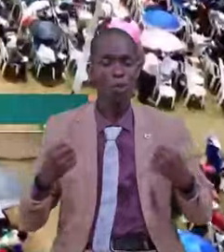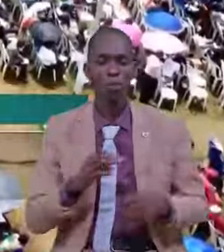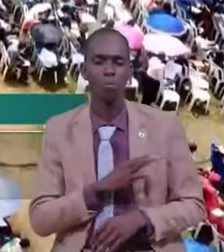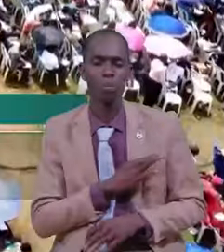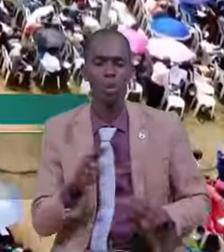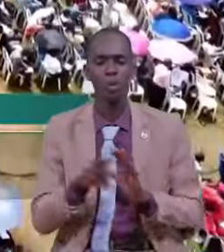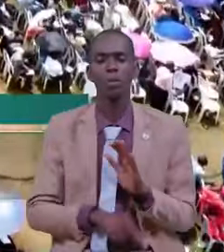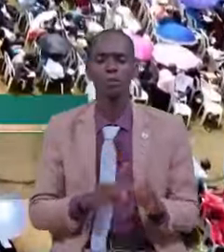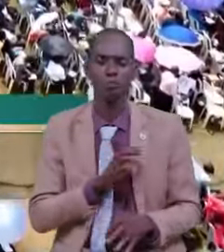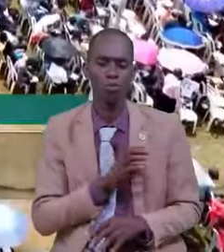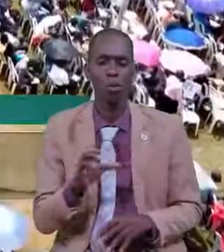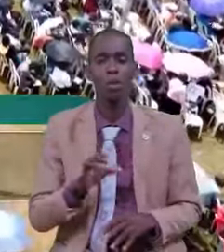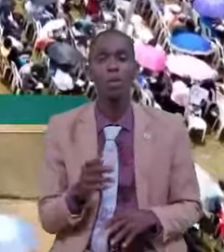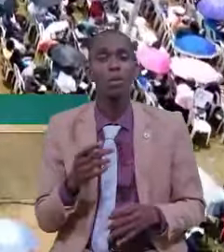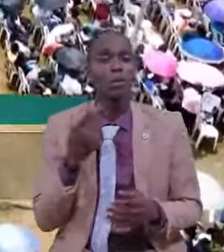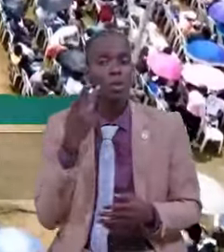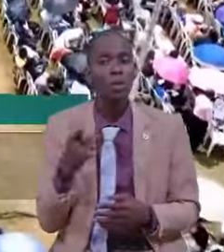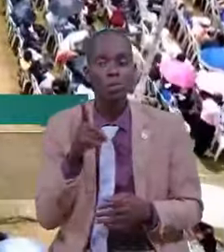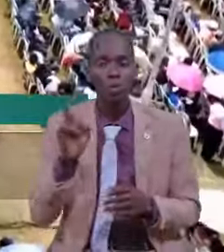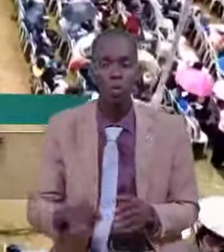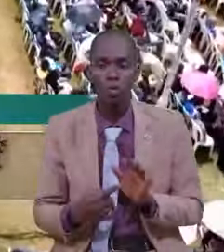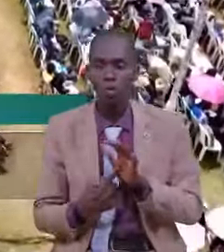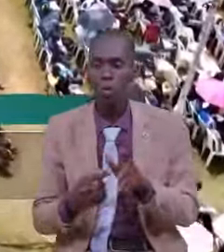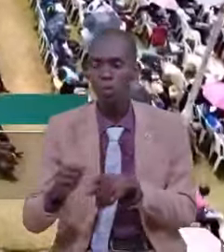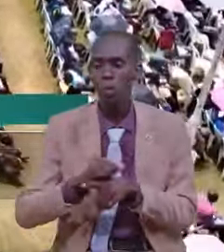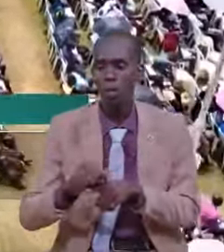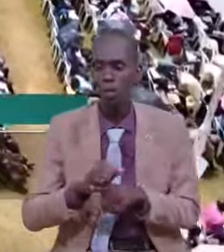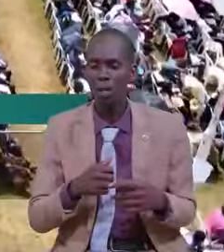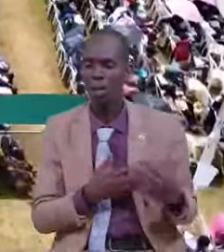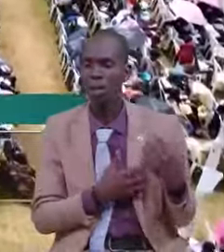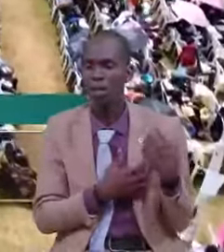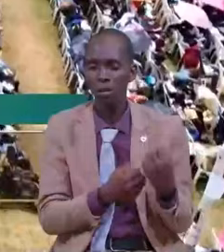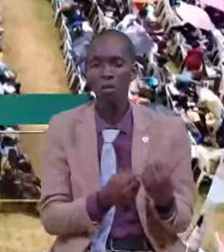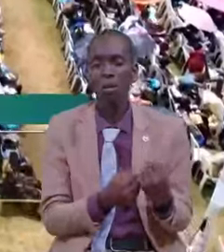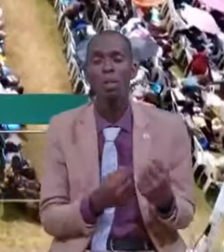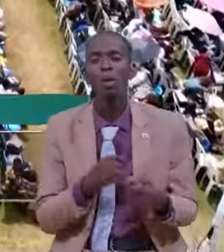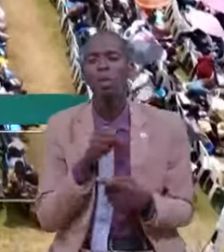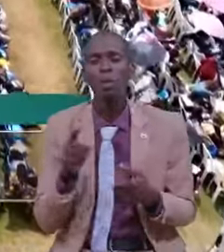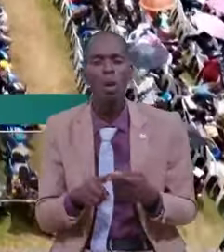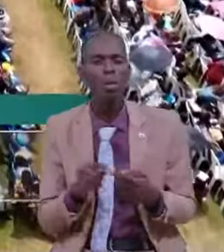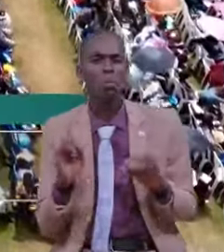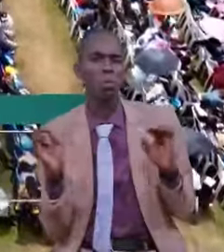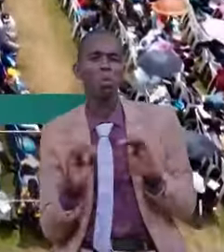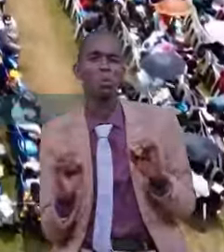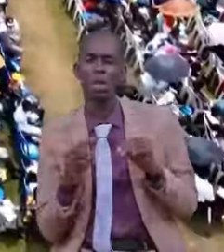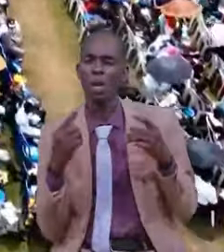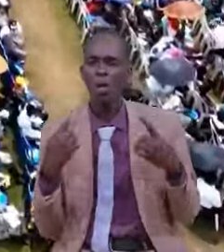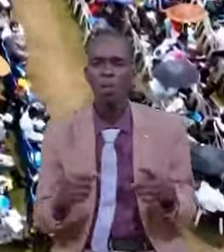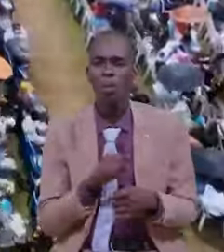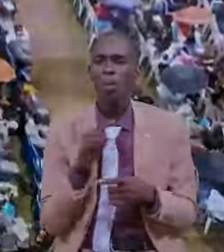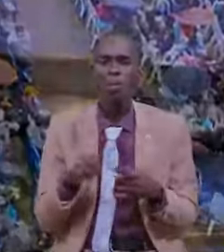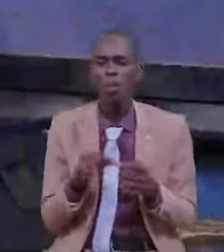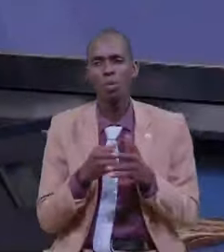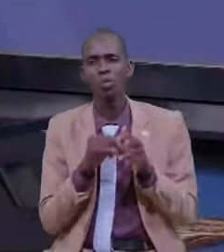it appears nothing is working and nobody is working. When it appears everything